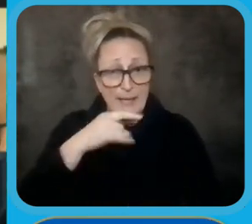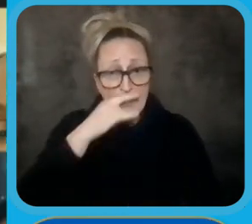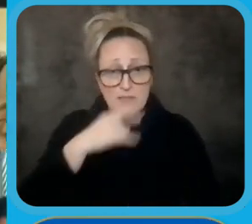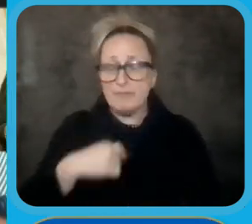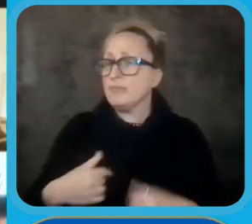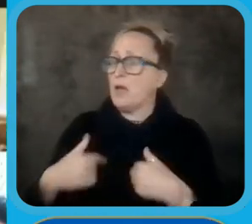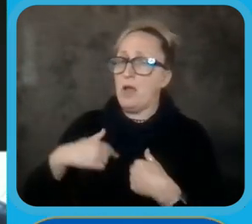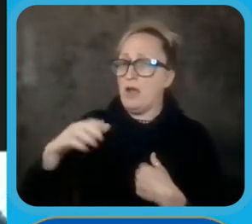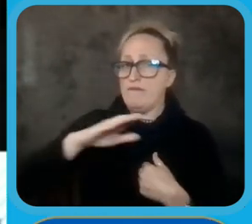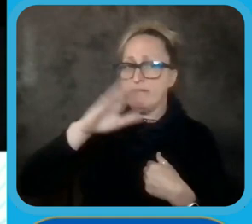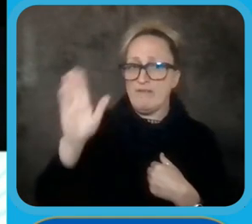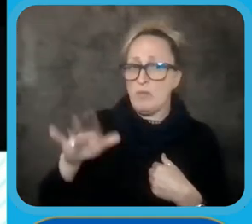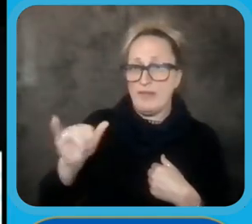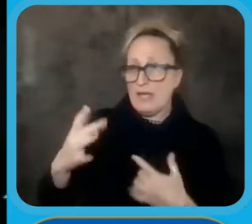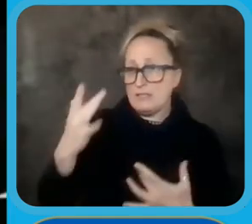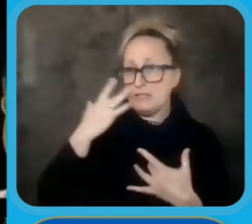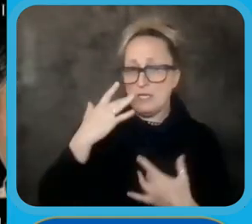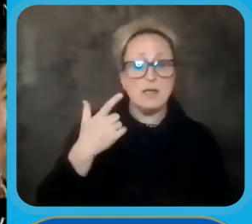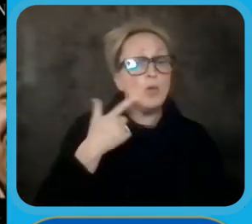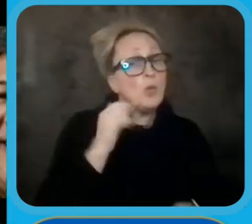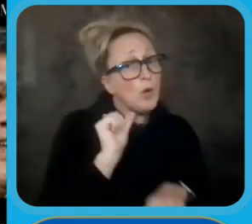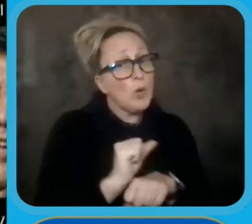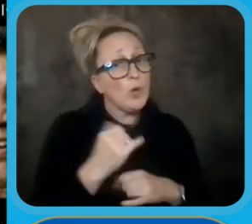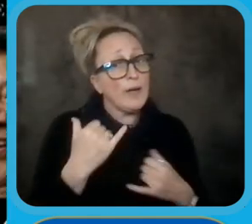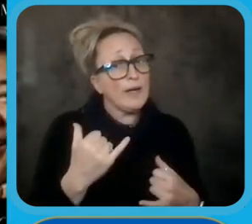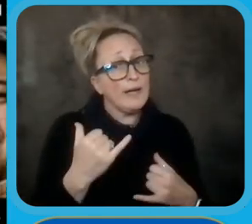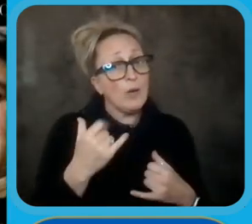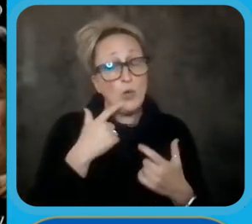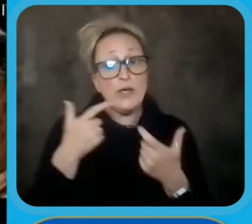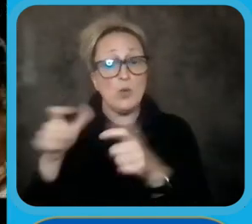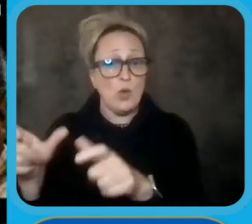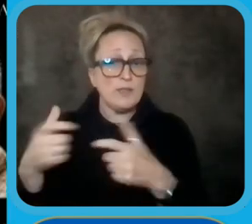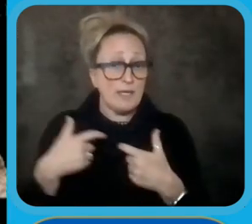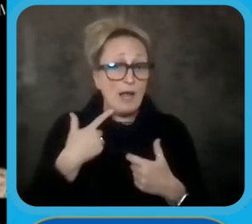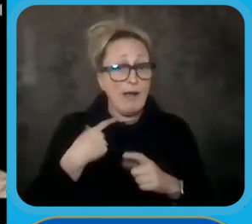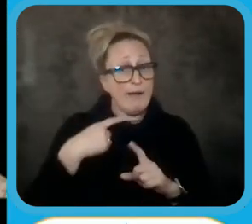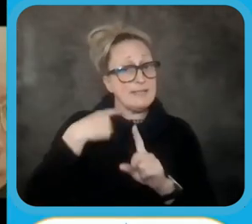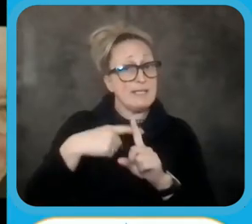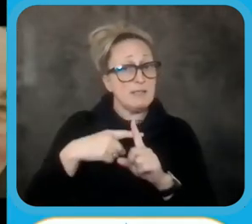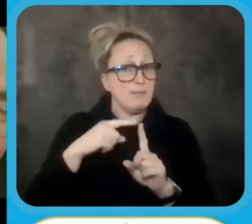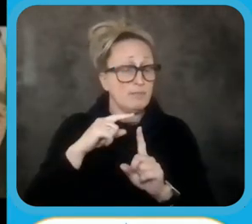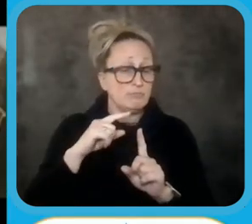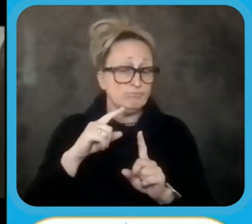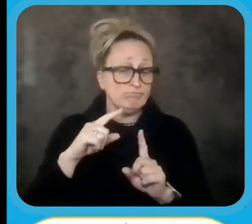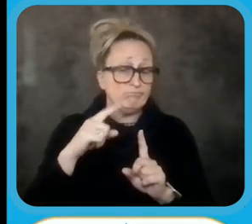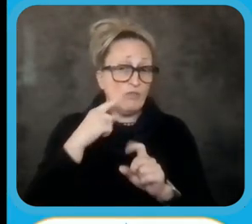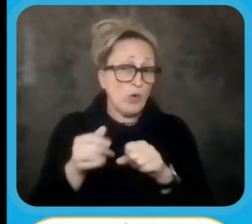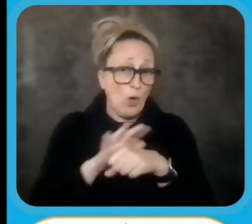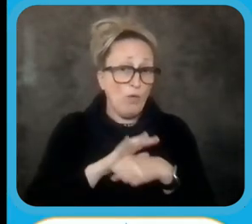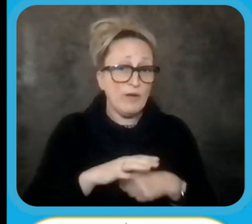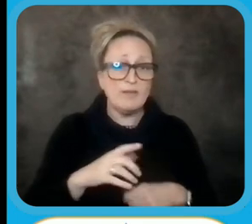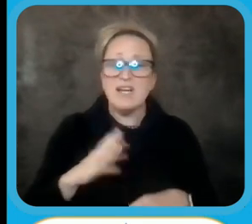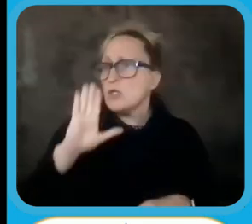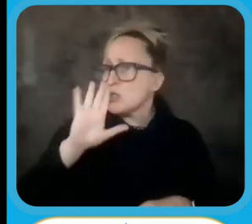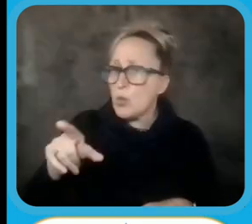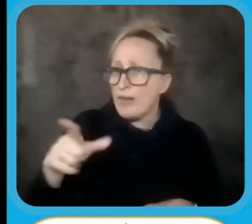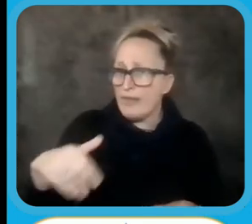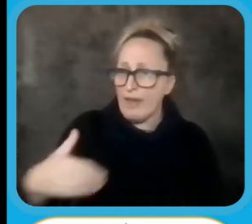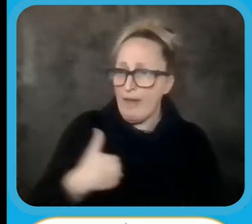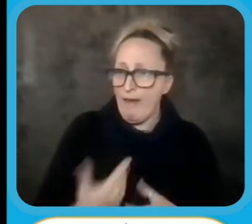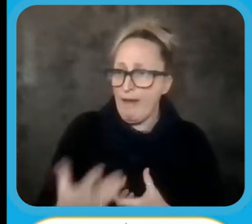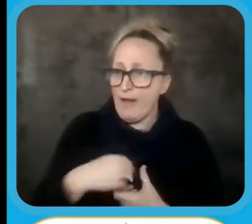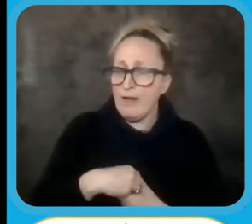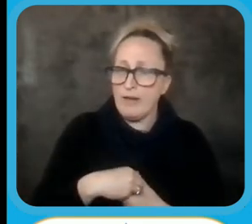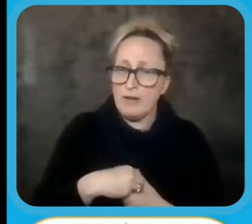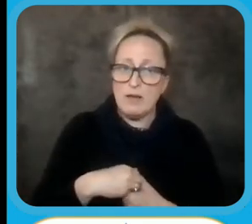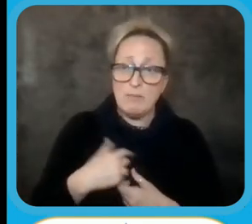been that sick. I'm at work right now. I'm actually in quarantine. I tested positive for COVID. And just knowing that they had it after at, working with my three